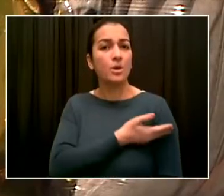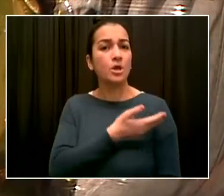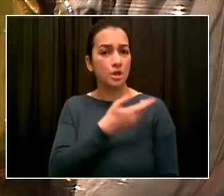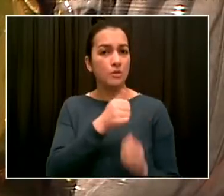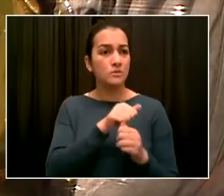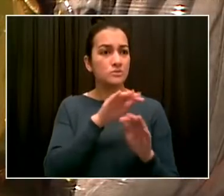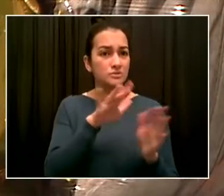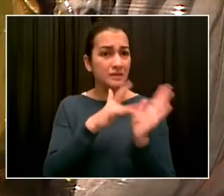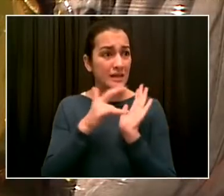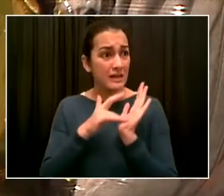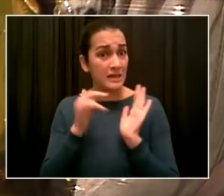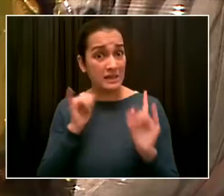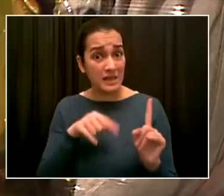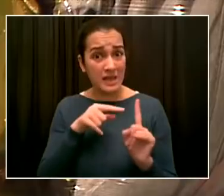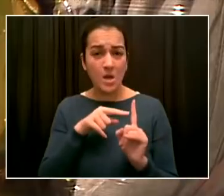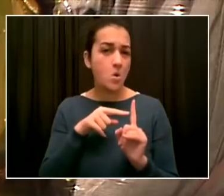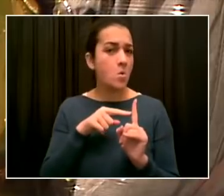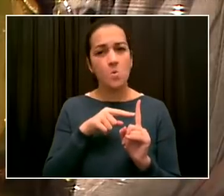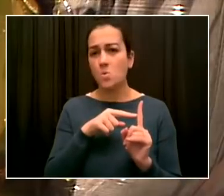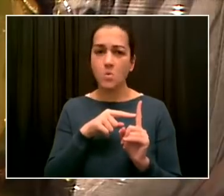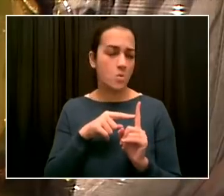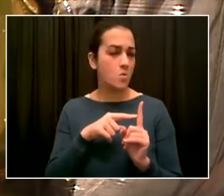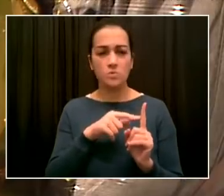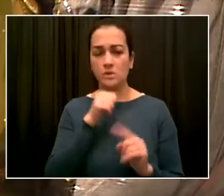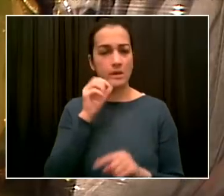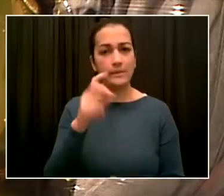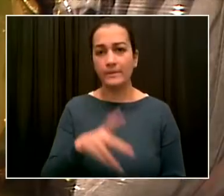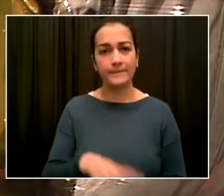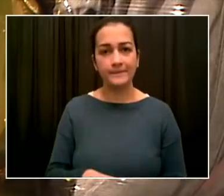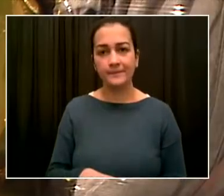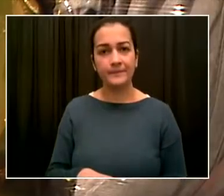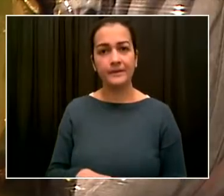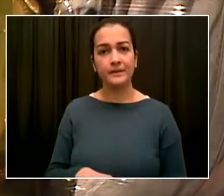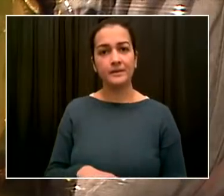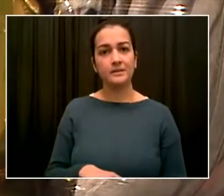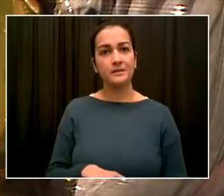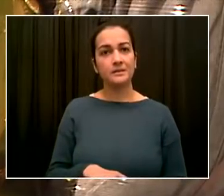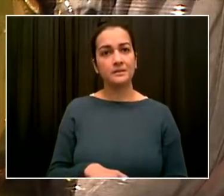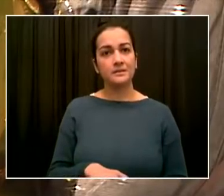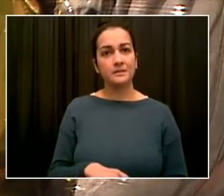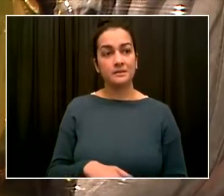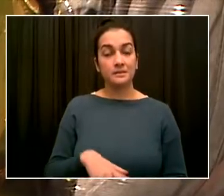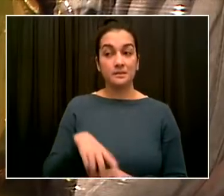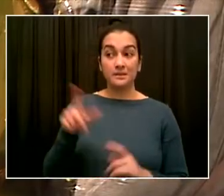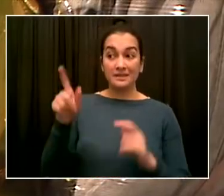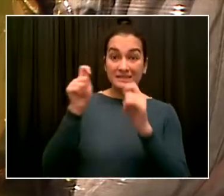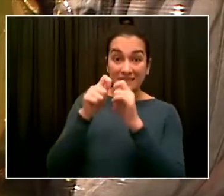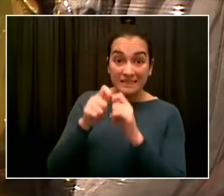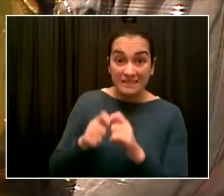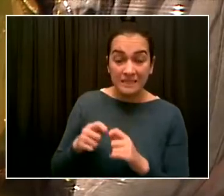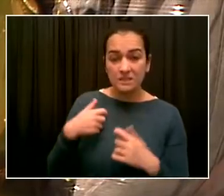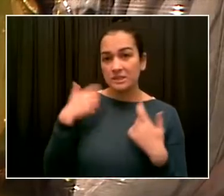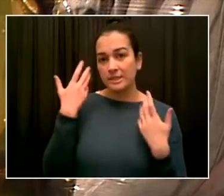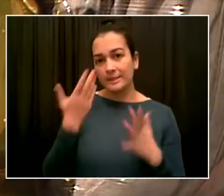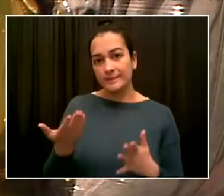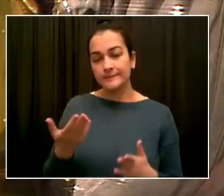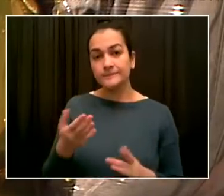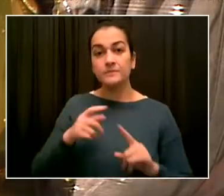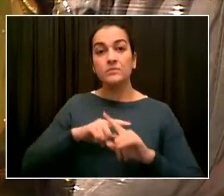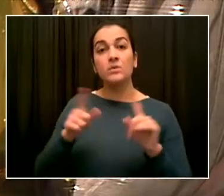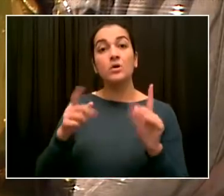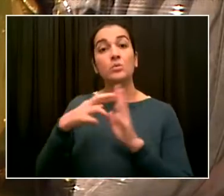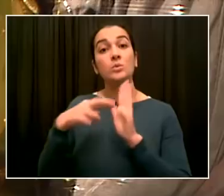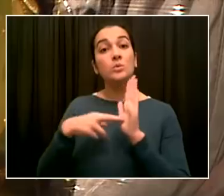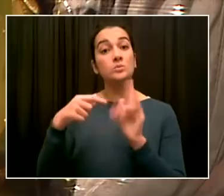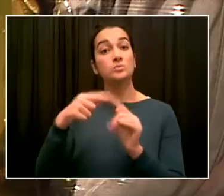do know, yes, I think we need to keep strengthening the rules and laws around this. And if the students are saying it's someone who's